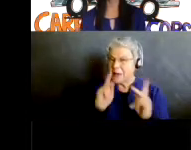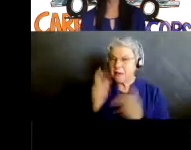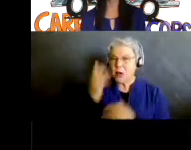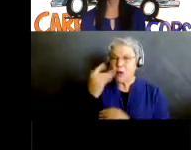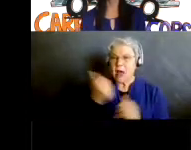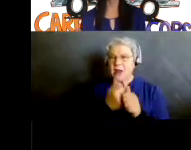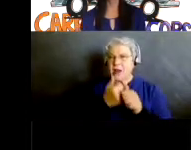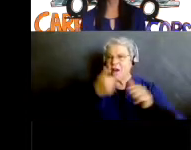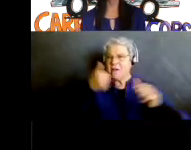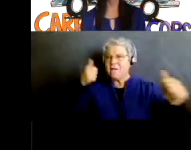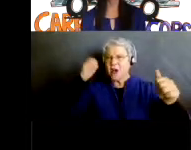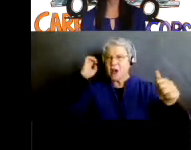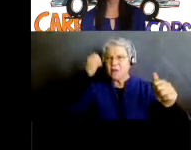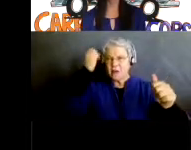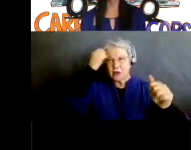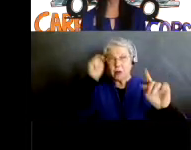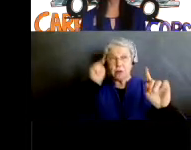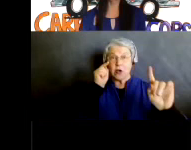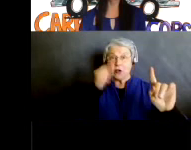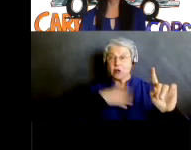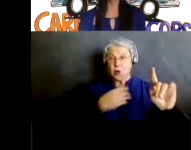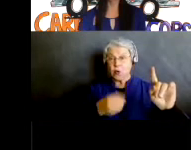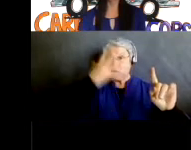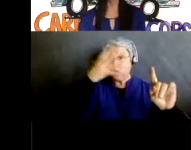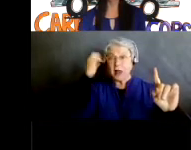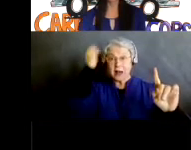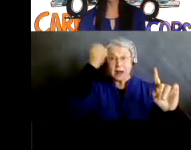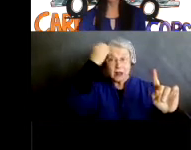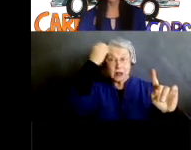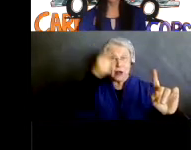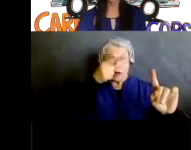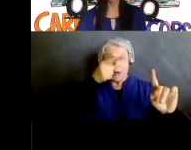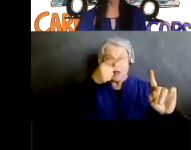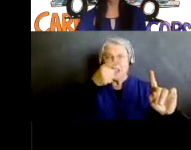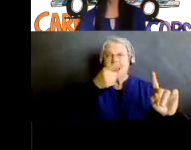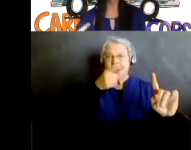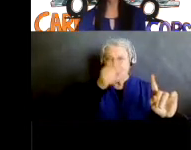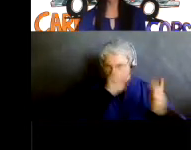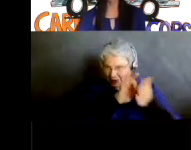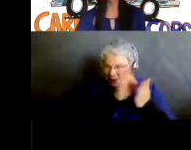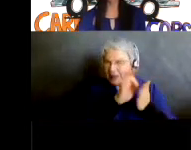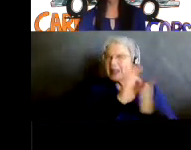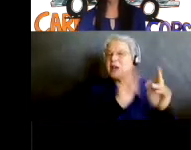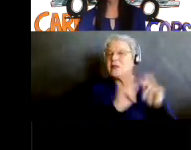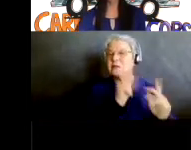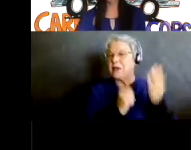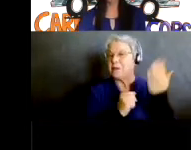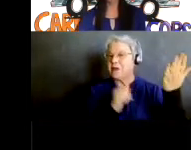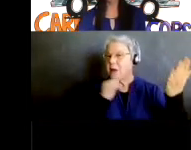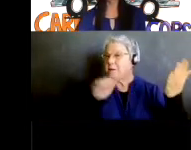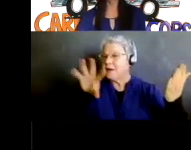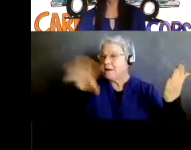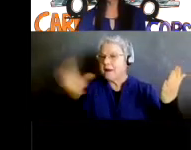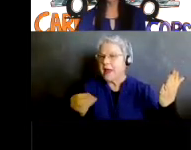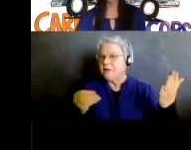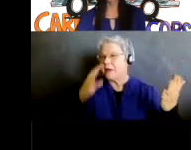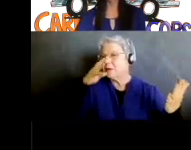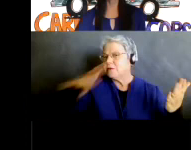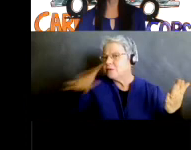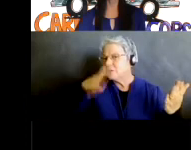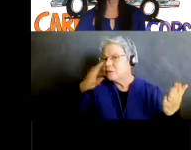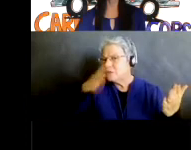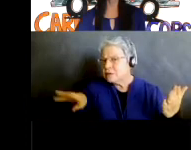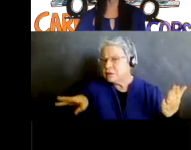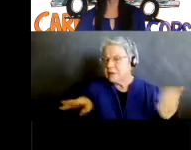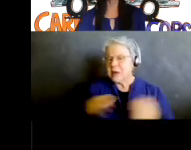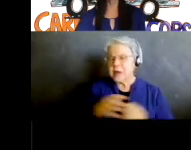where lives get to count, right, or get to be cast as a problem. So this speaks back to what Alison was talking about in